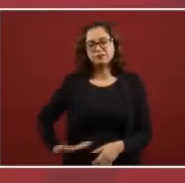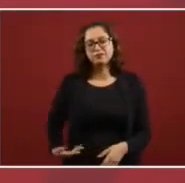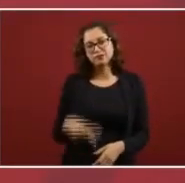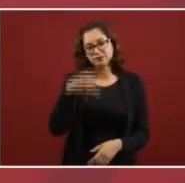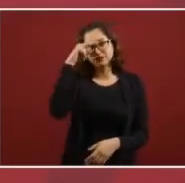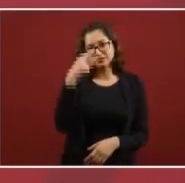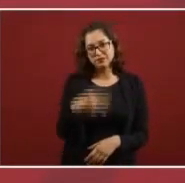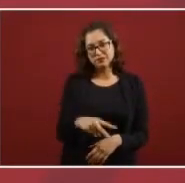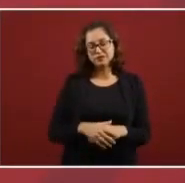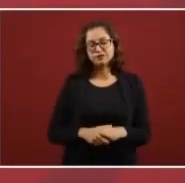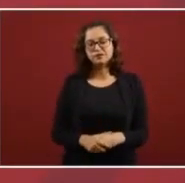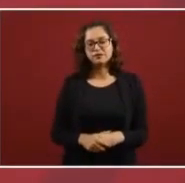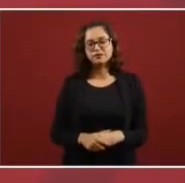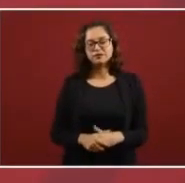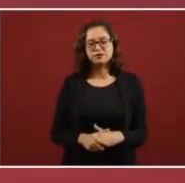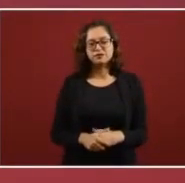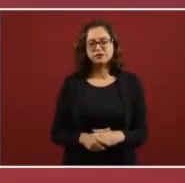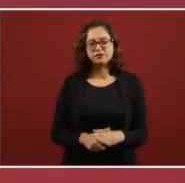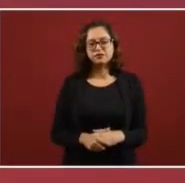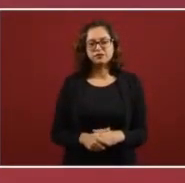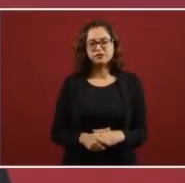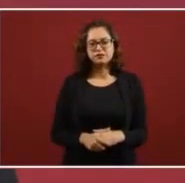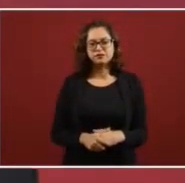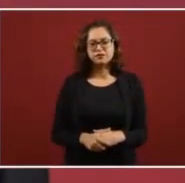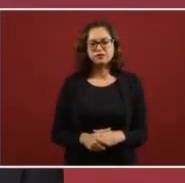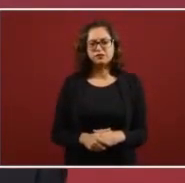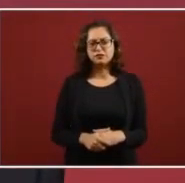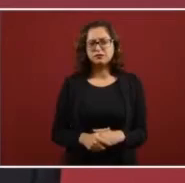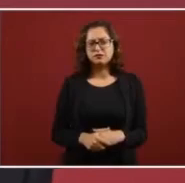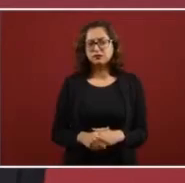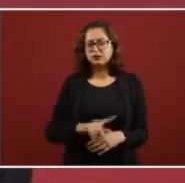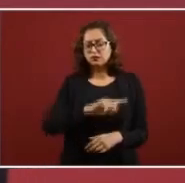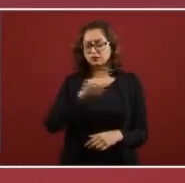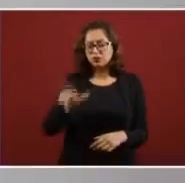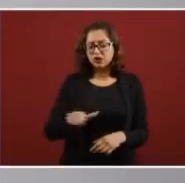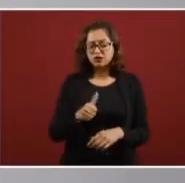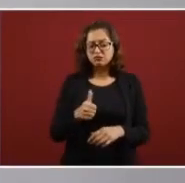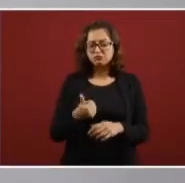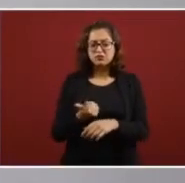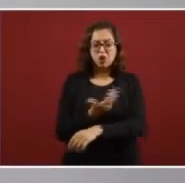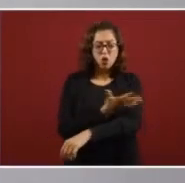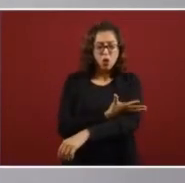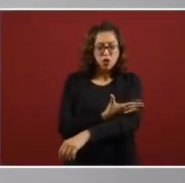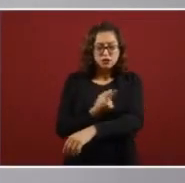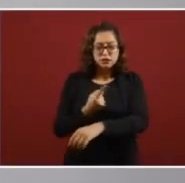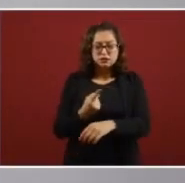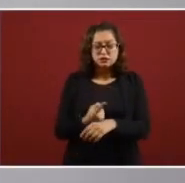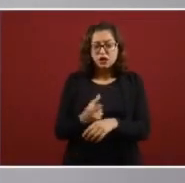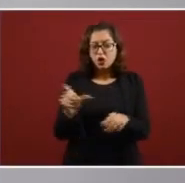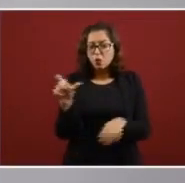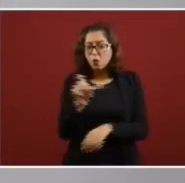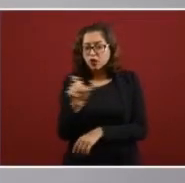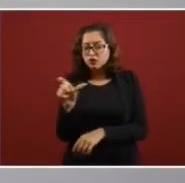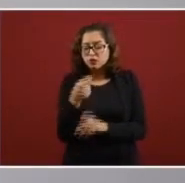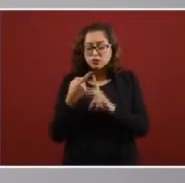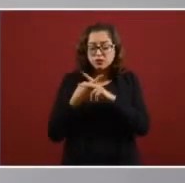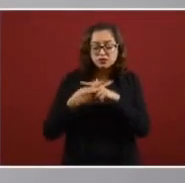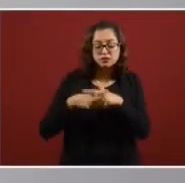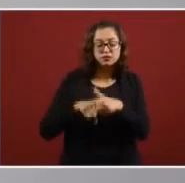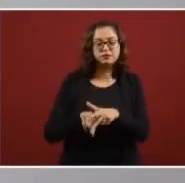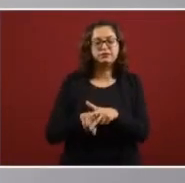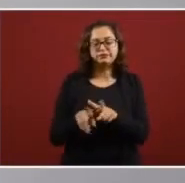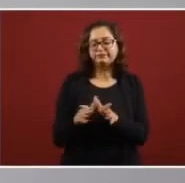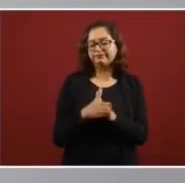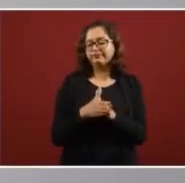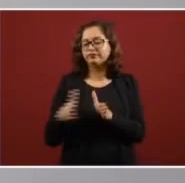Mexico. ¿Cuándo brilla la honestidad? So when did the honesty go in?